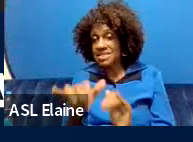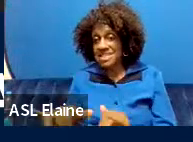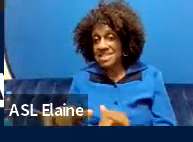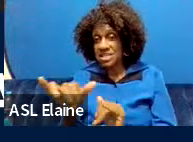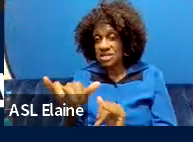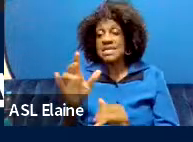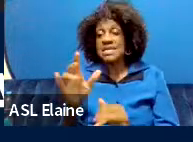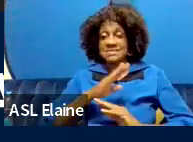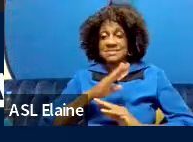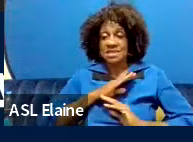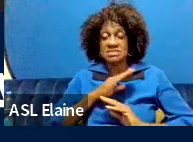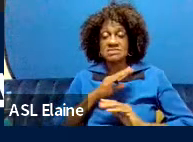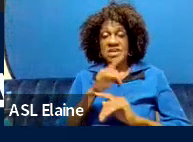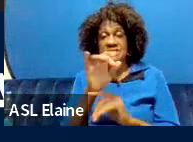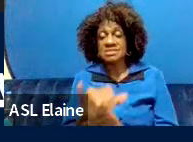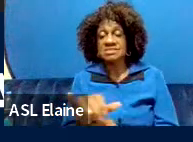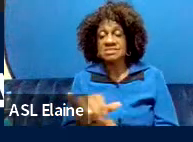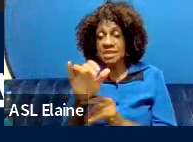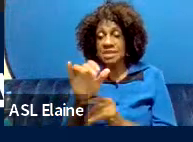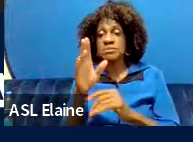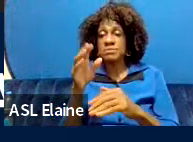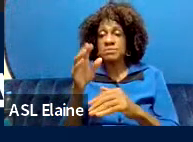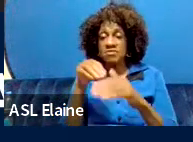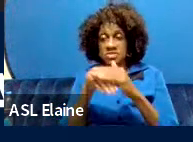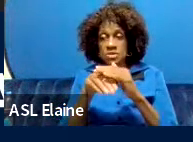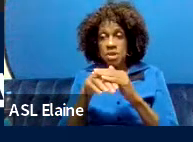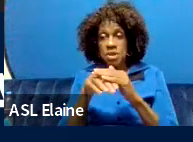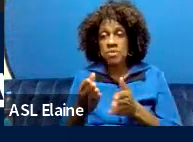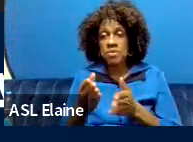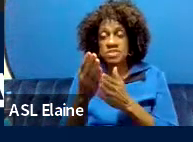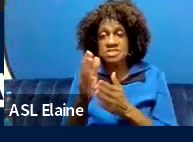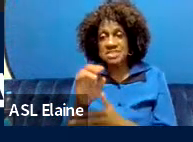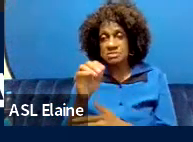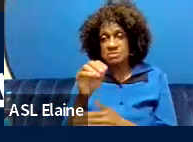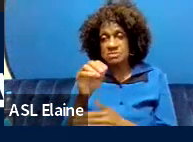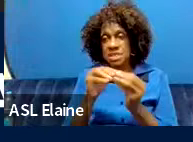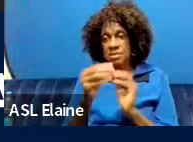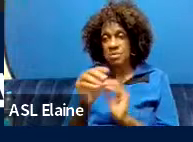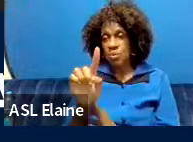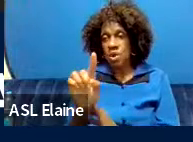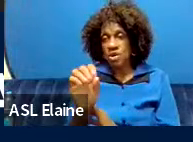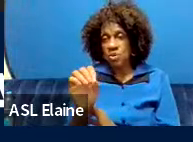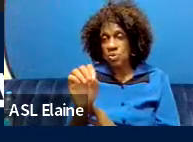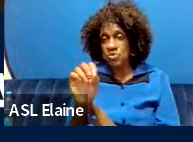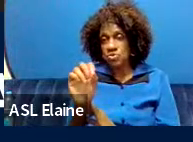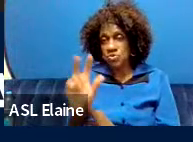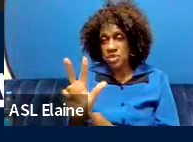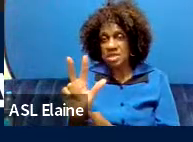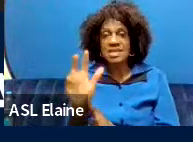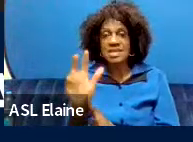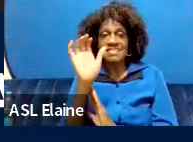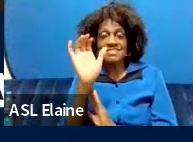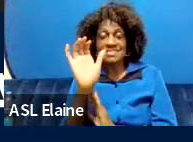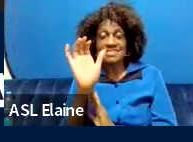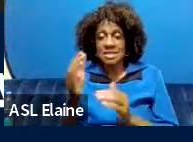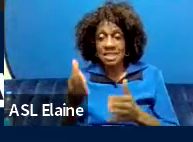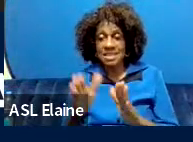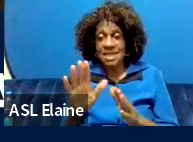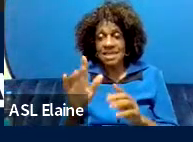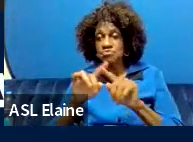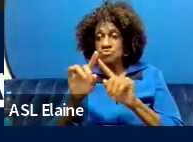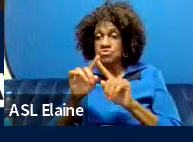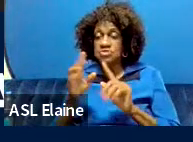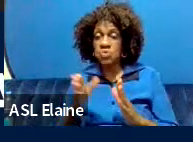the equivalent facilitation provision, which is provision 103. This provision allows alternatives